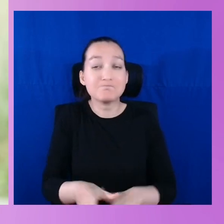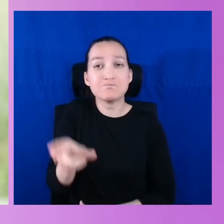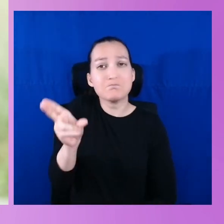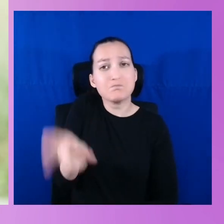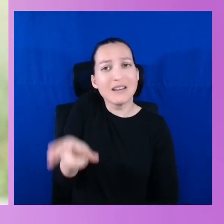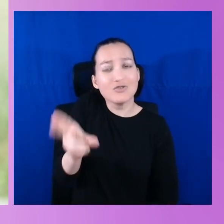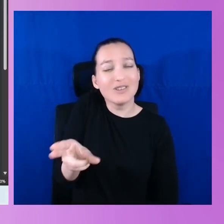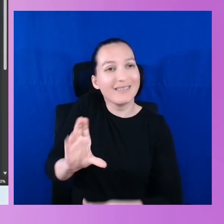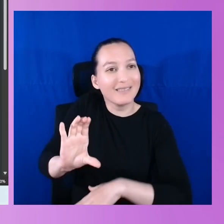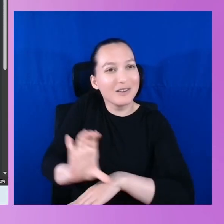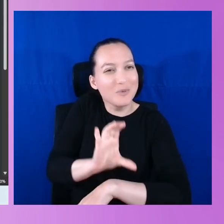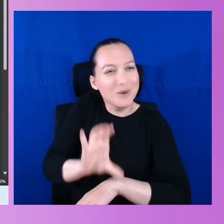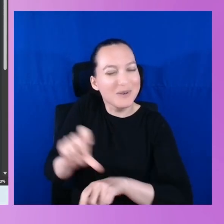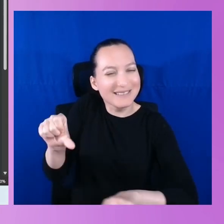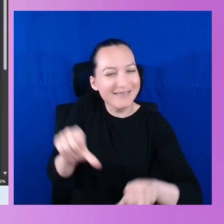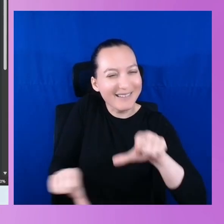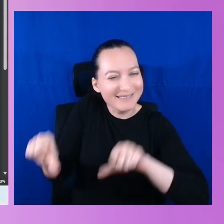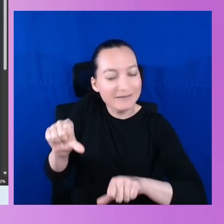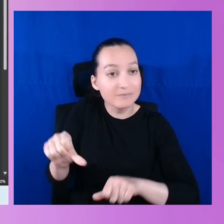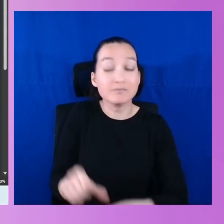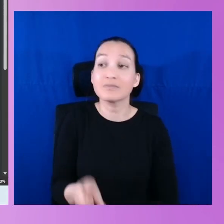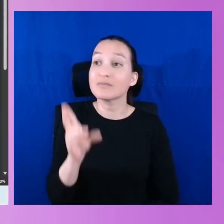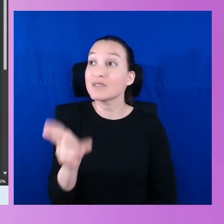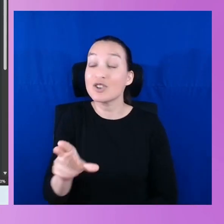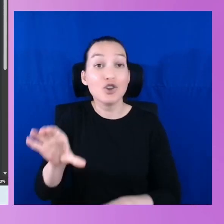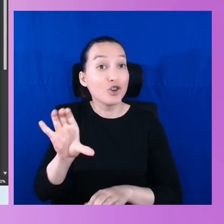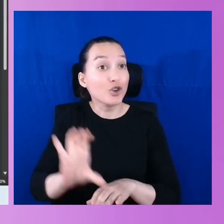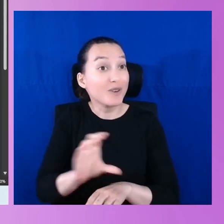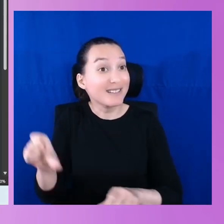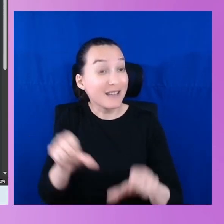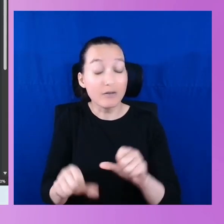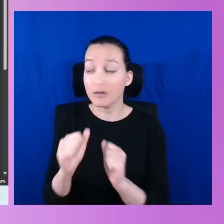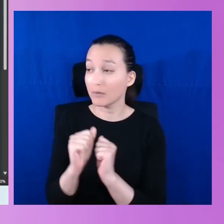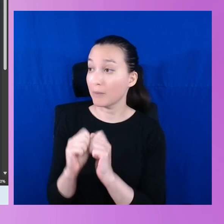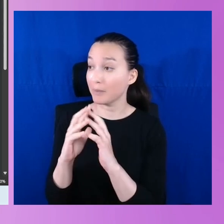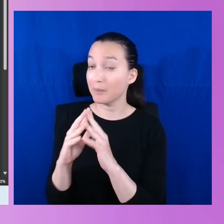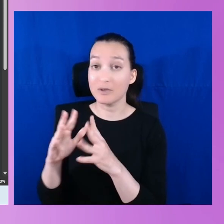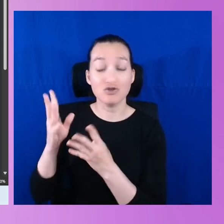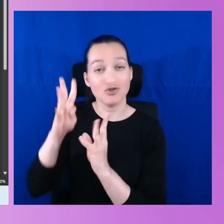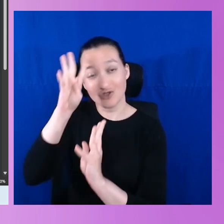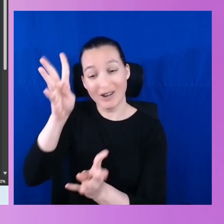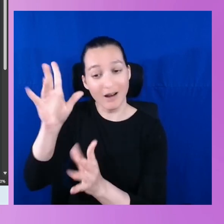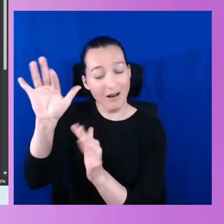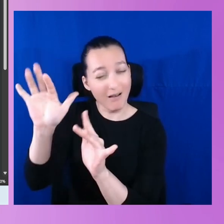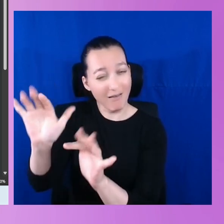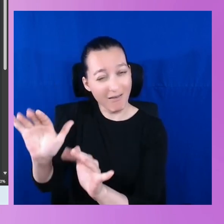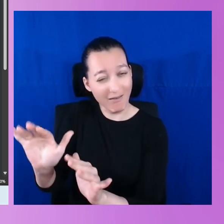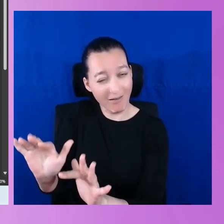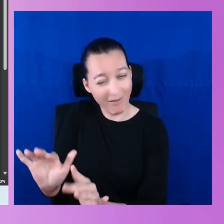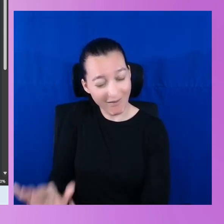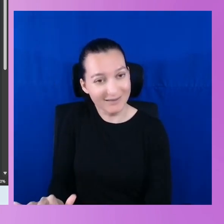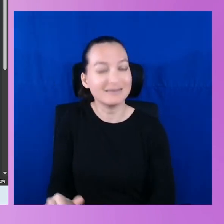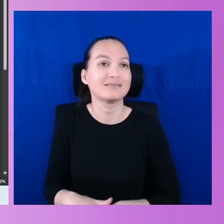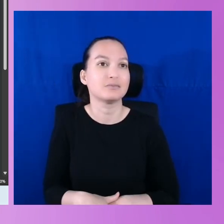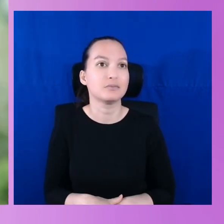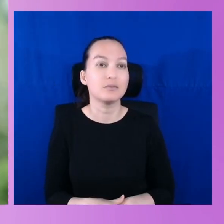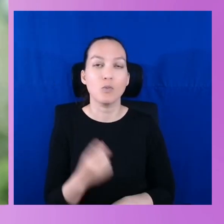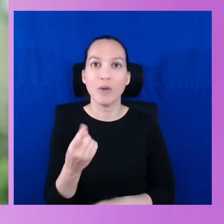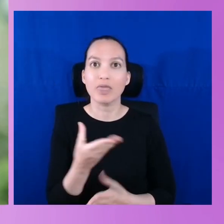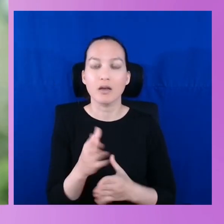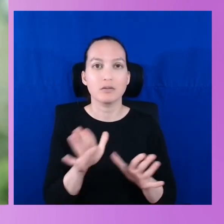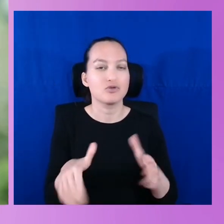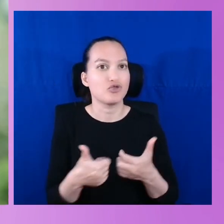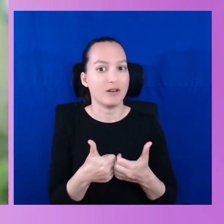computer science. History of computer science. Generate. Skip draft Copilot. One of the things that is challenging when you